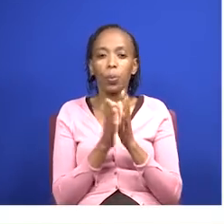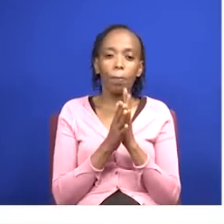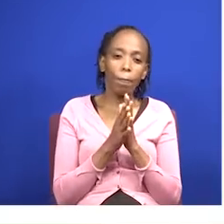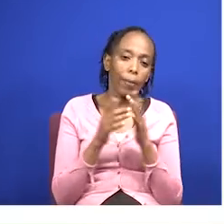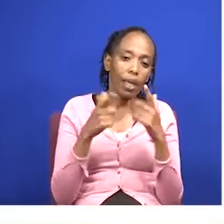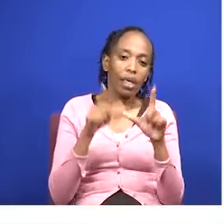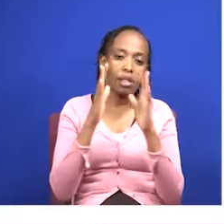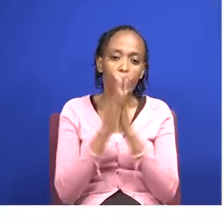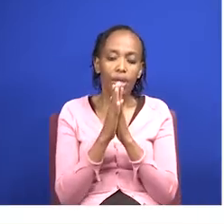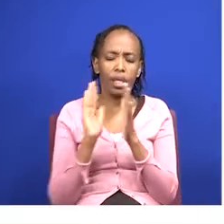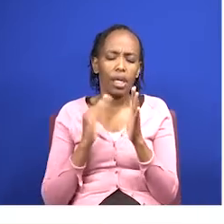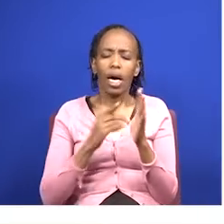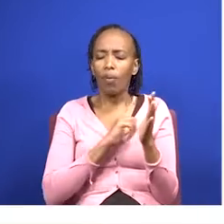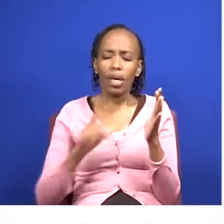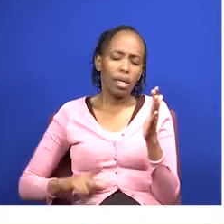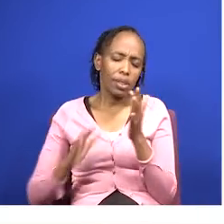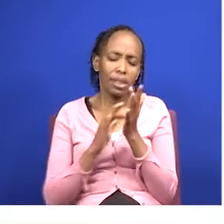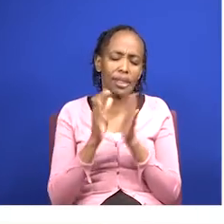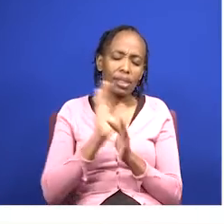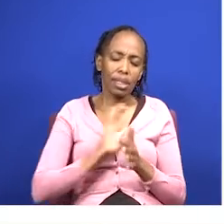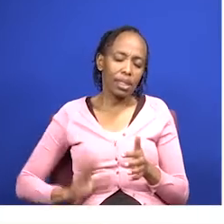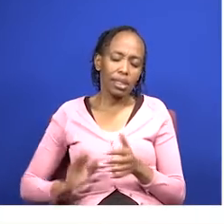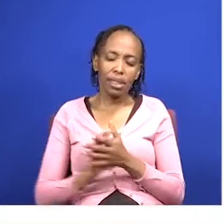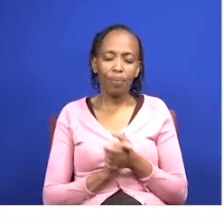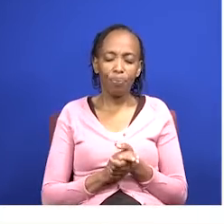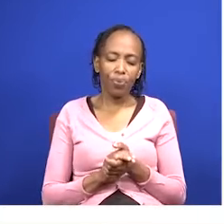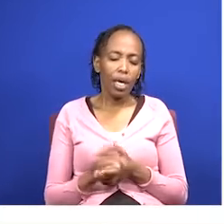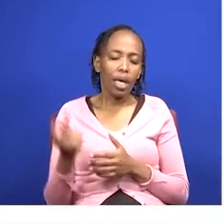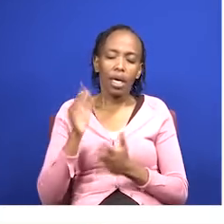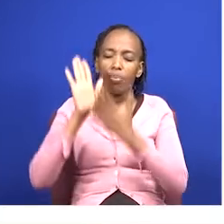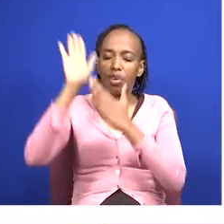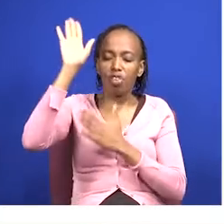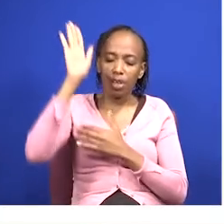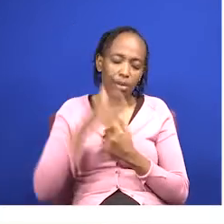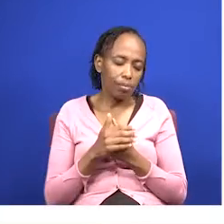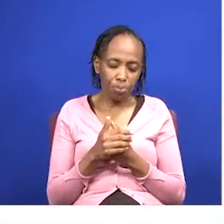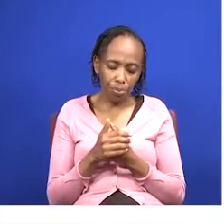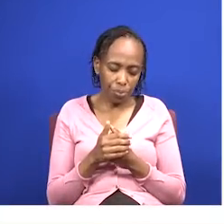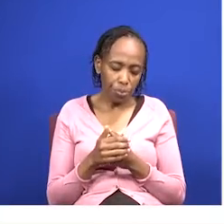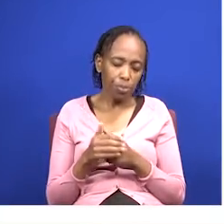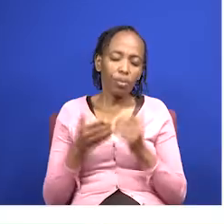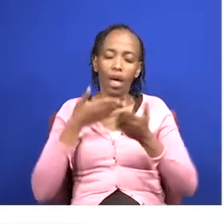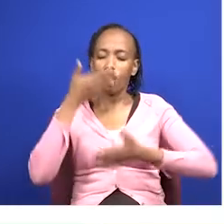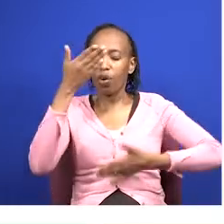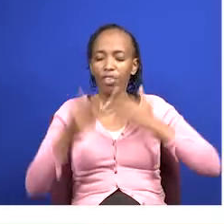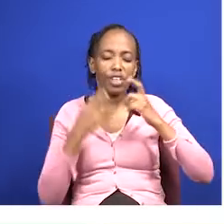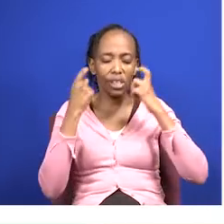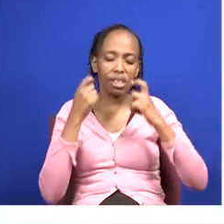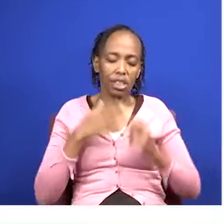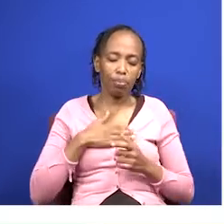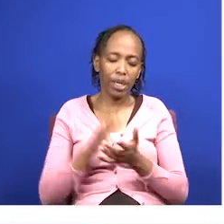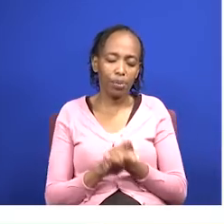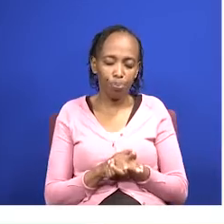this prayer after me. Our Lord Jesus Christ, I come before you. I confess